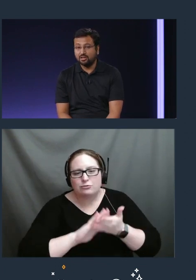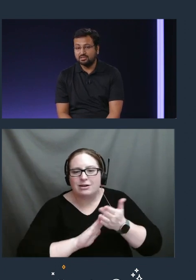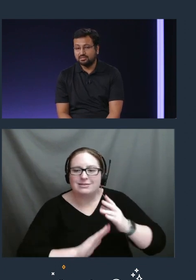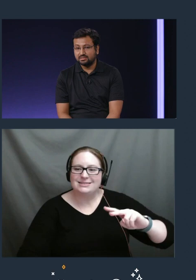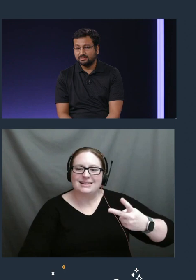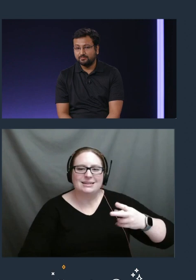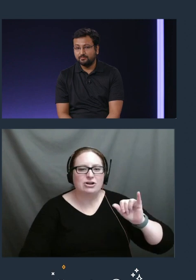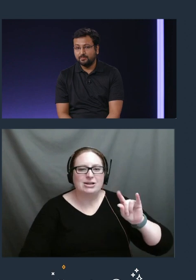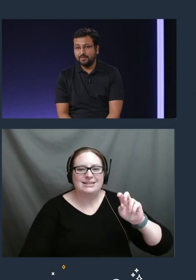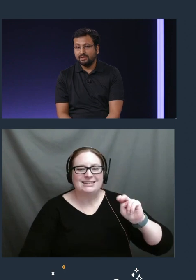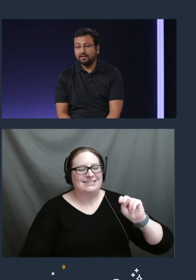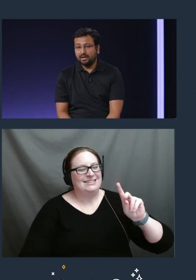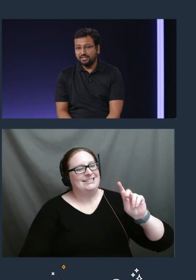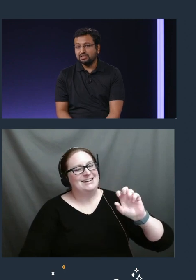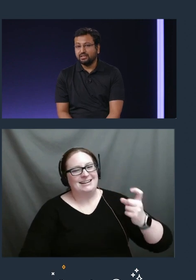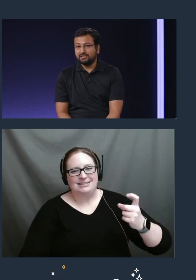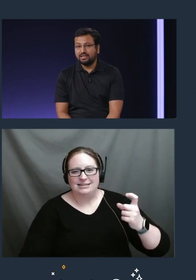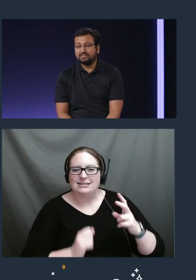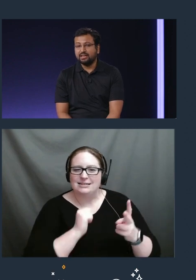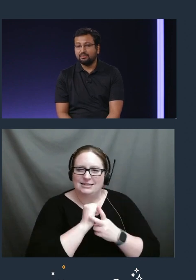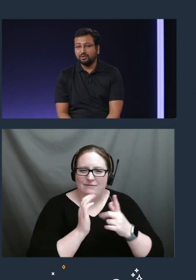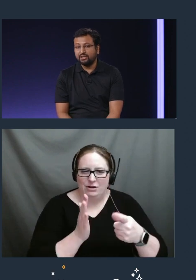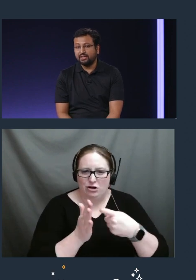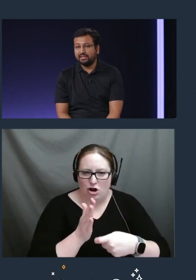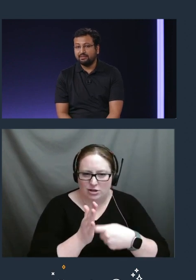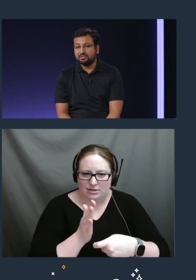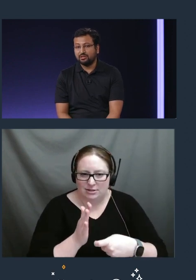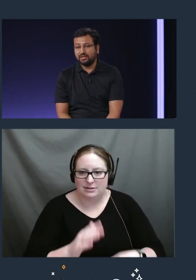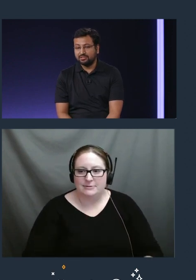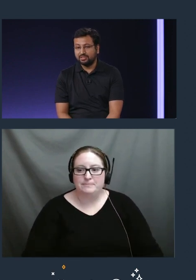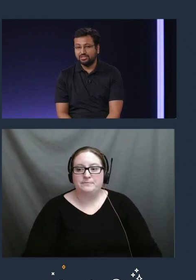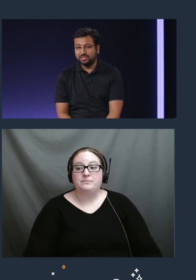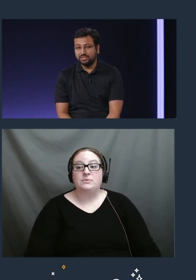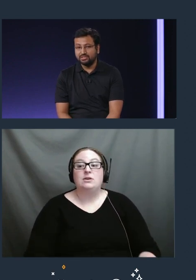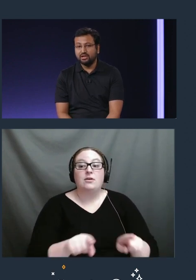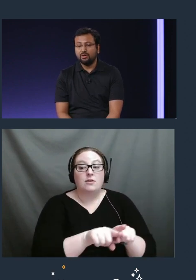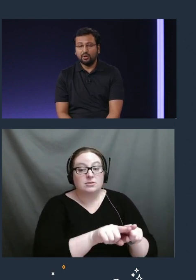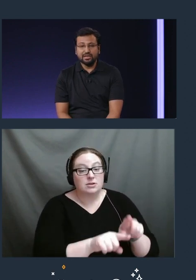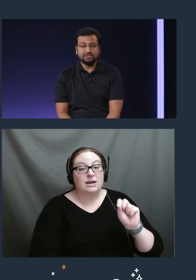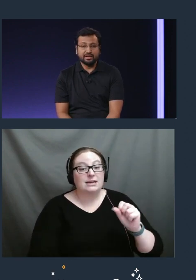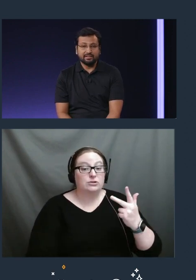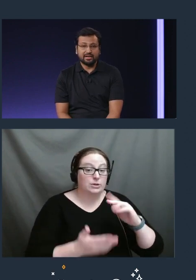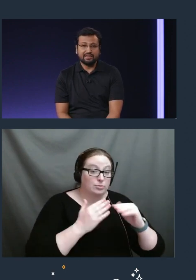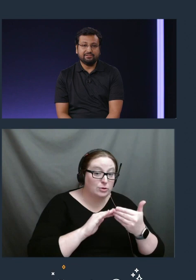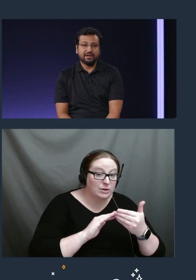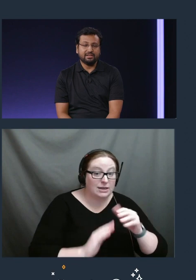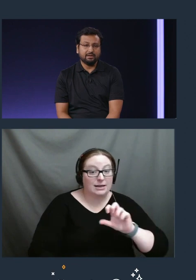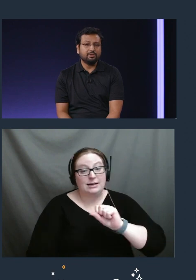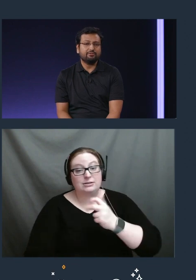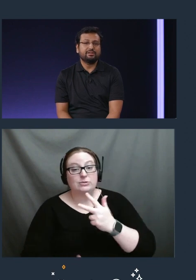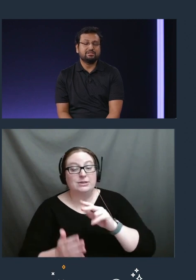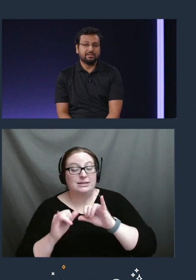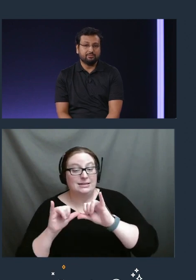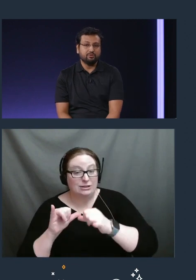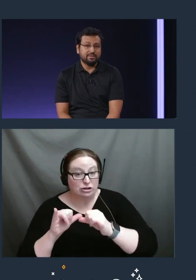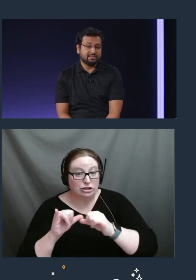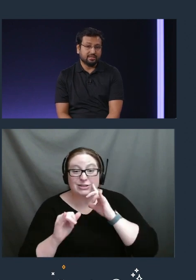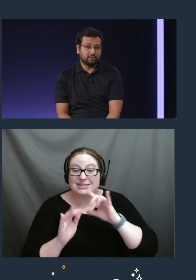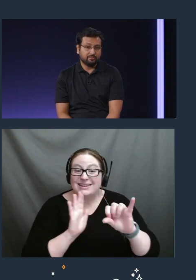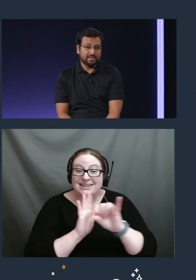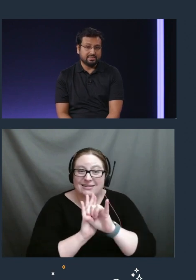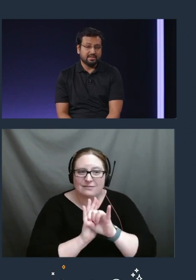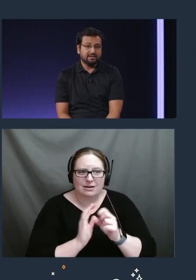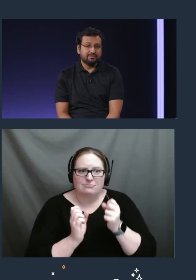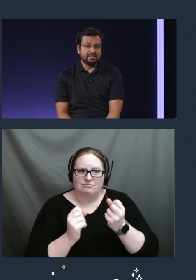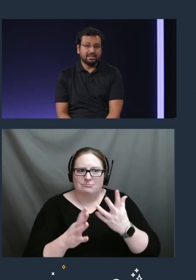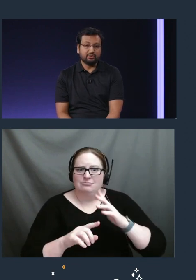saving costs. Additionally, the S3A community and the Amazon S3 engineers working together identified a number of additional improvements in the